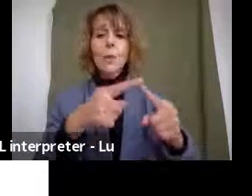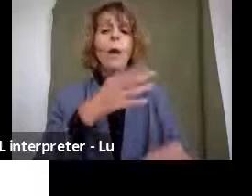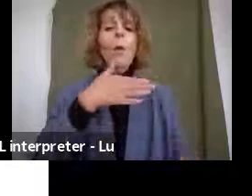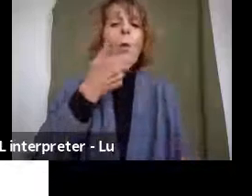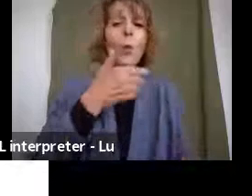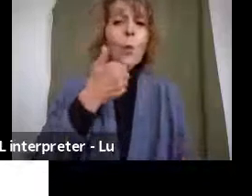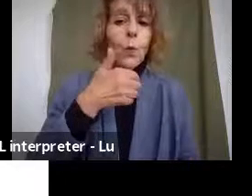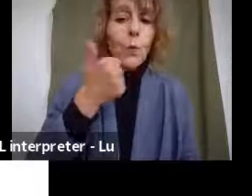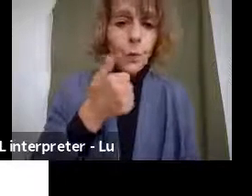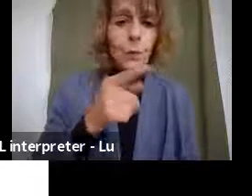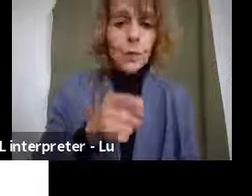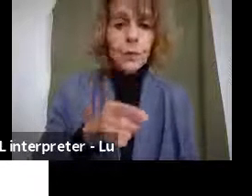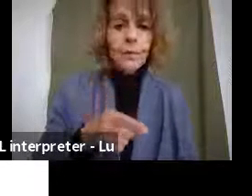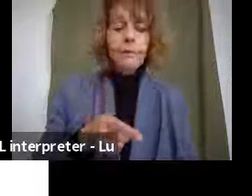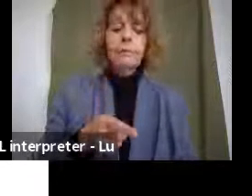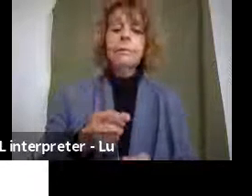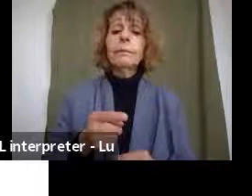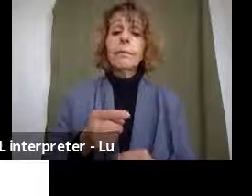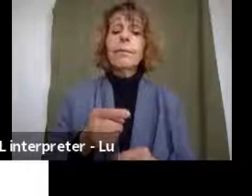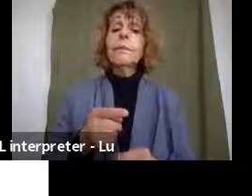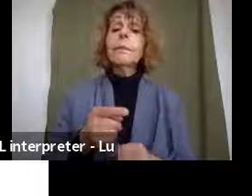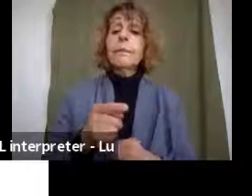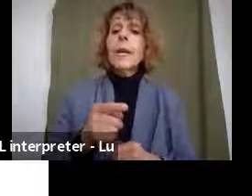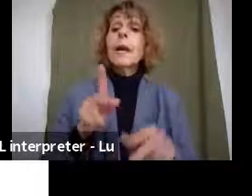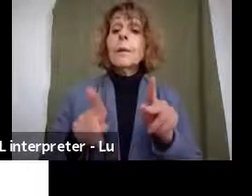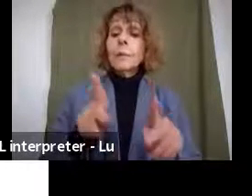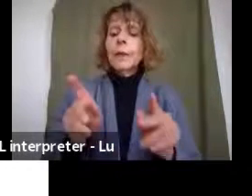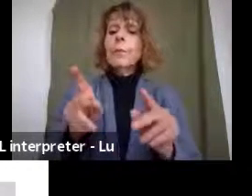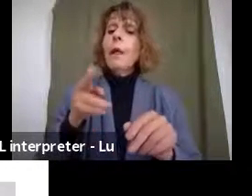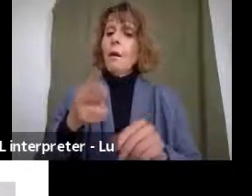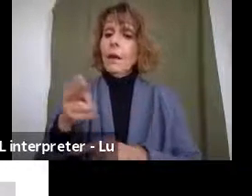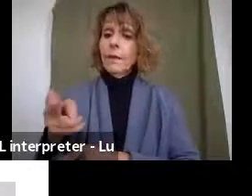not wear hearing aids.